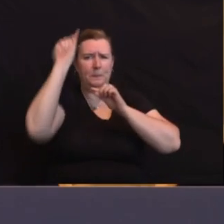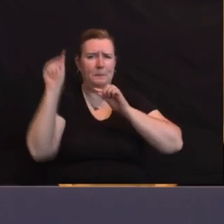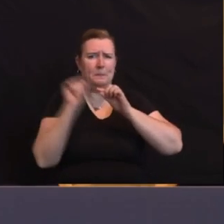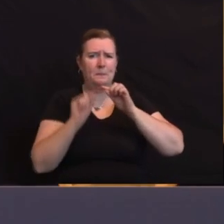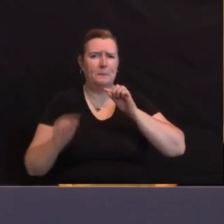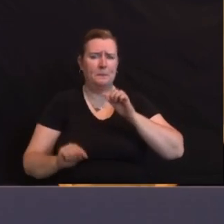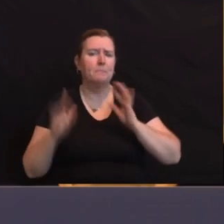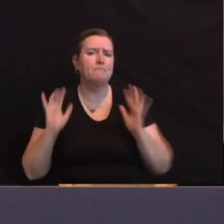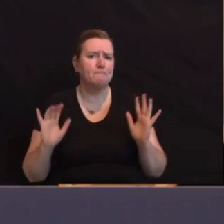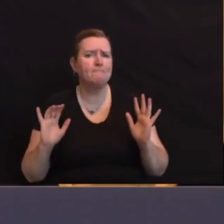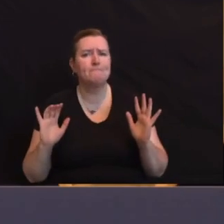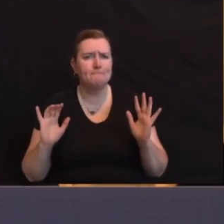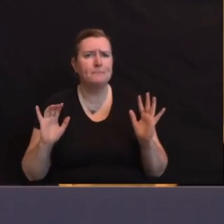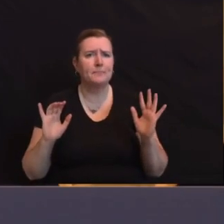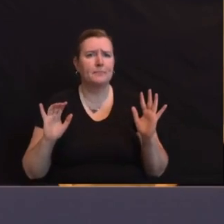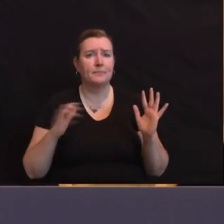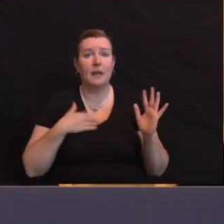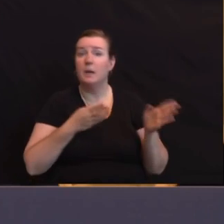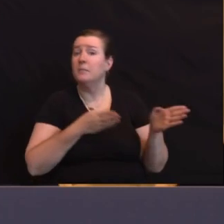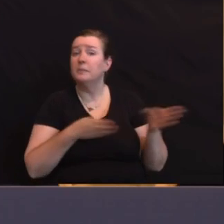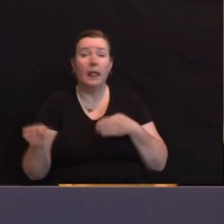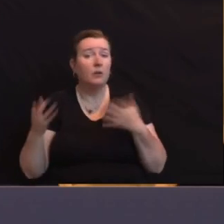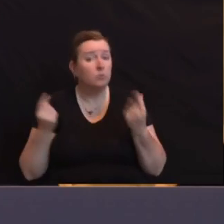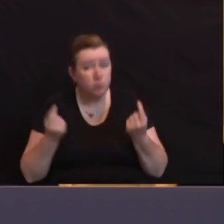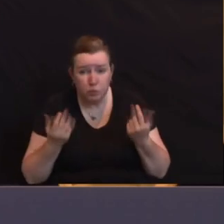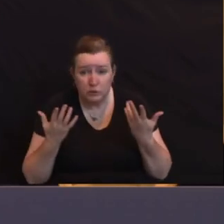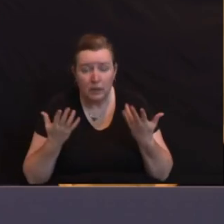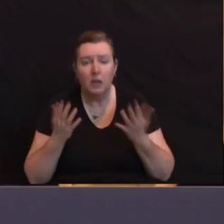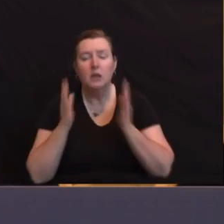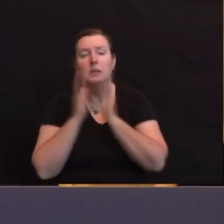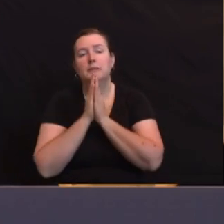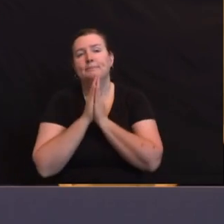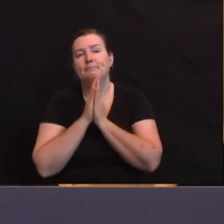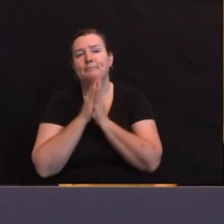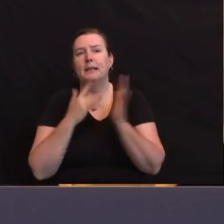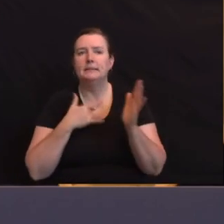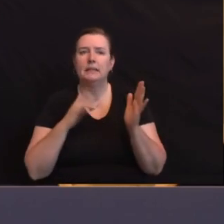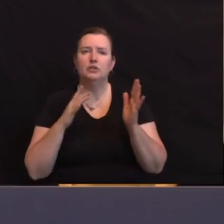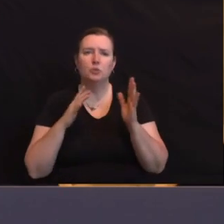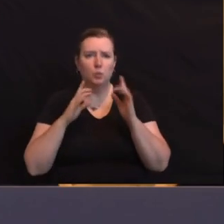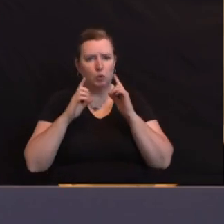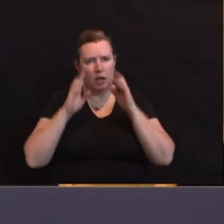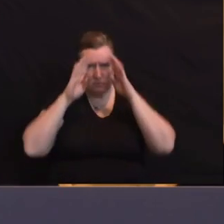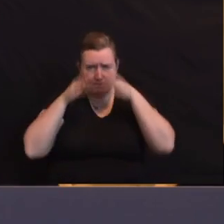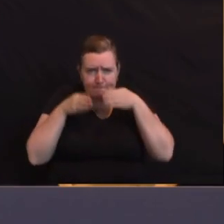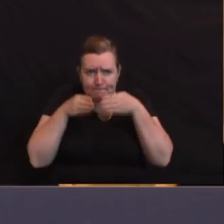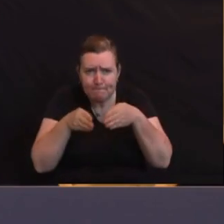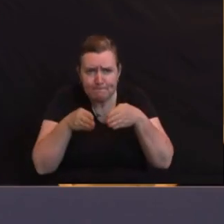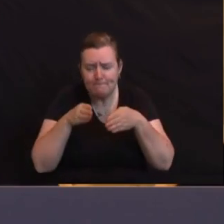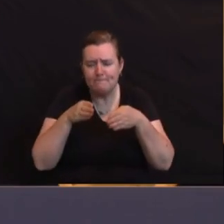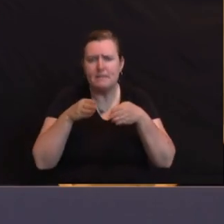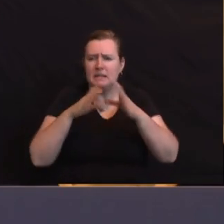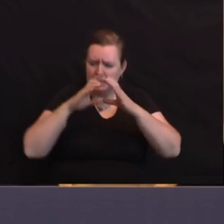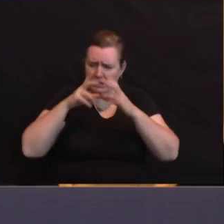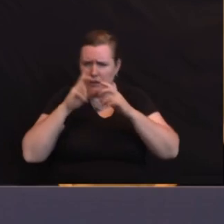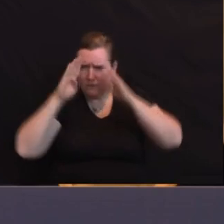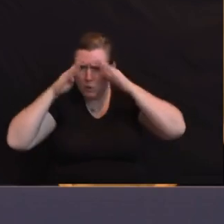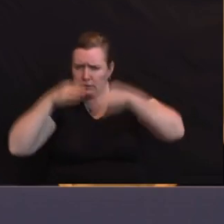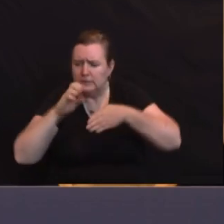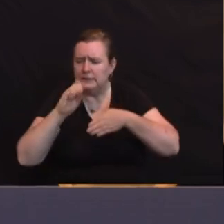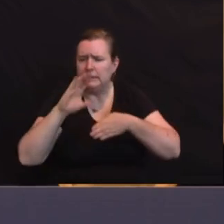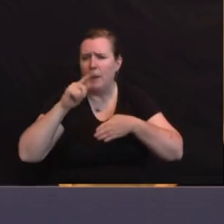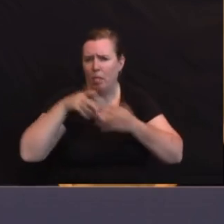What's on the table? Again, I lean more scalpel than blunt instrument, but they both have to be on the table. The blunt instrument,